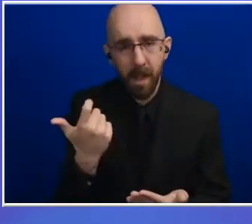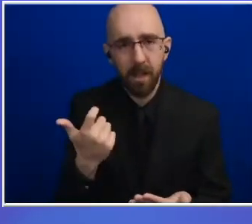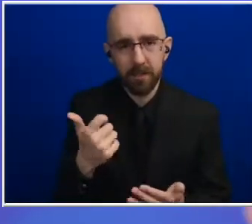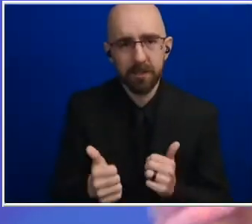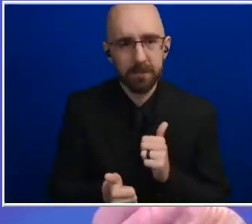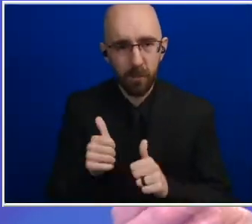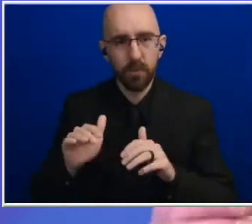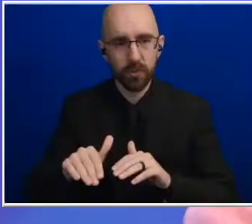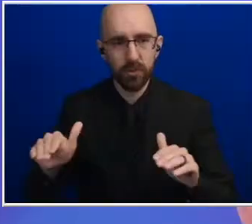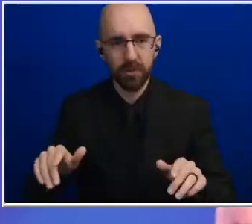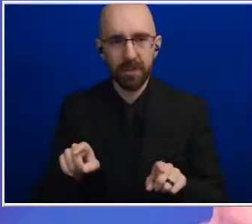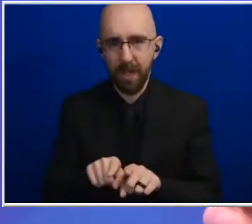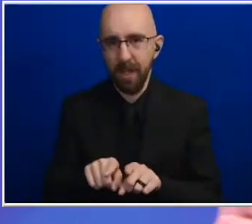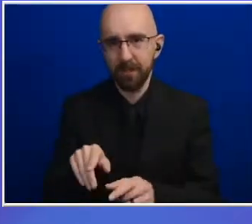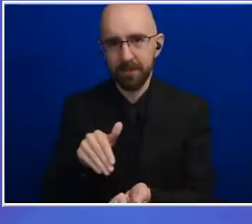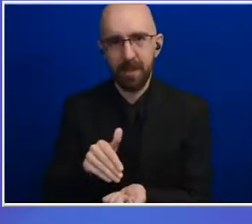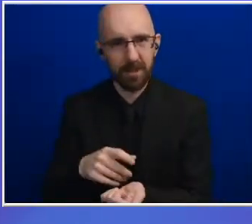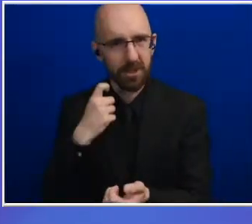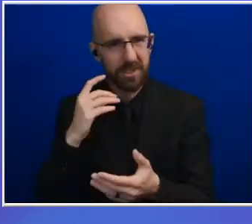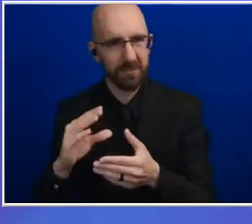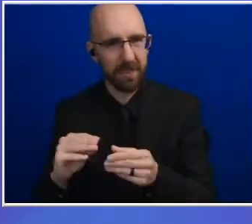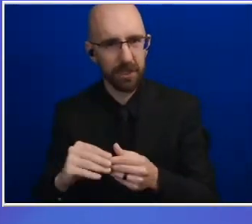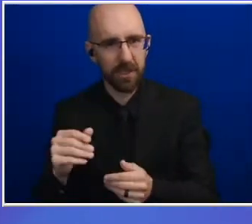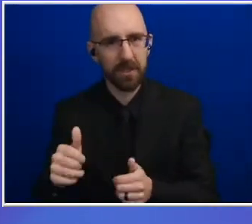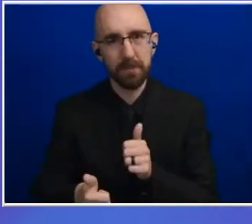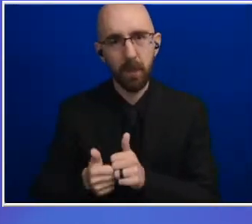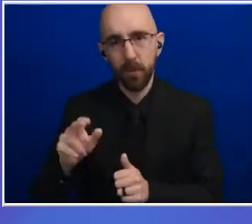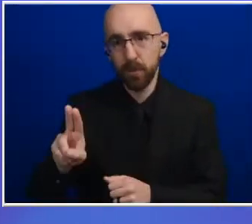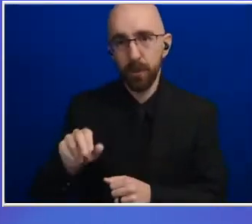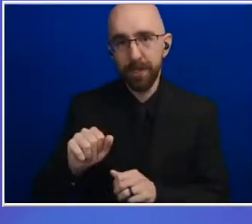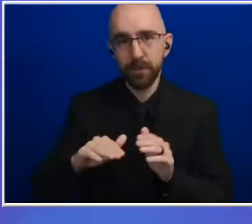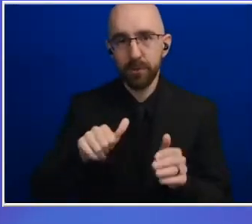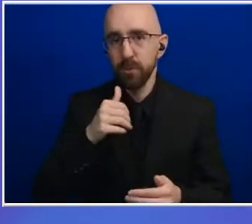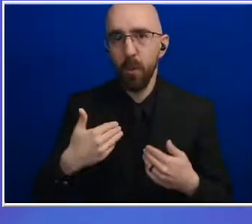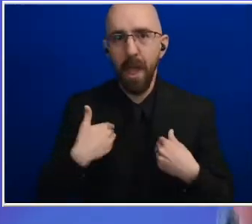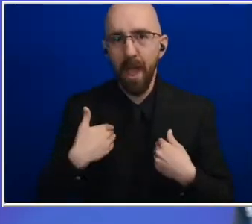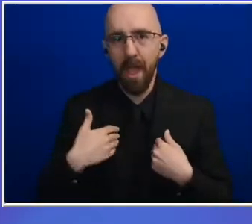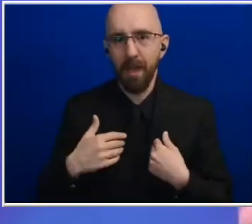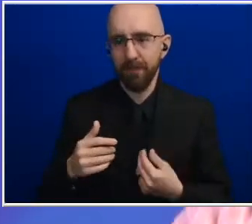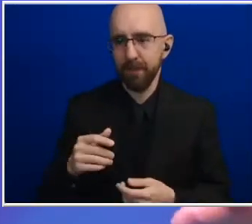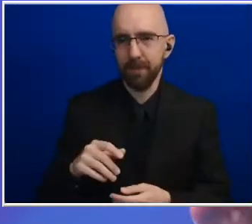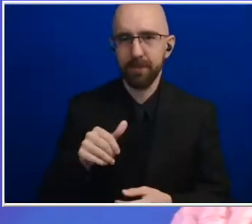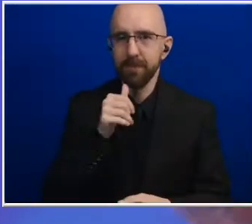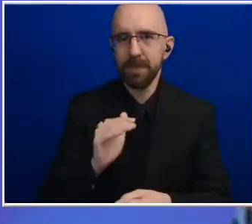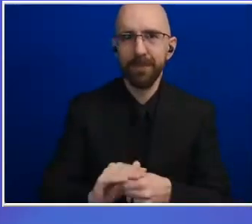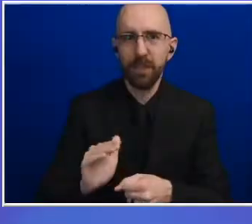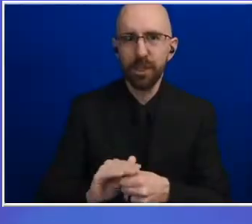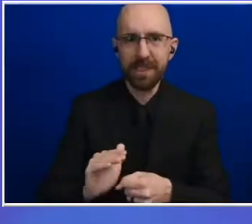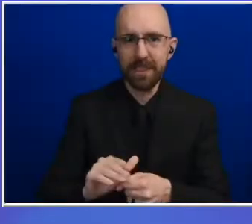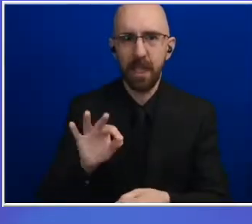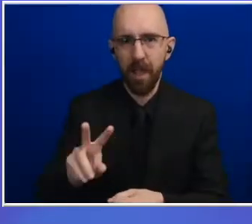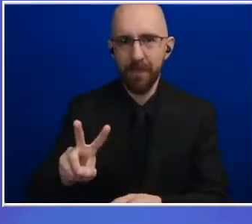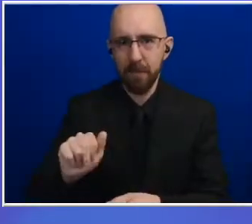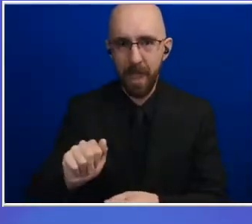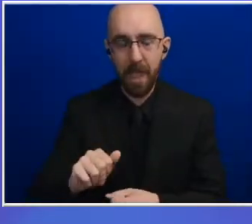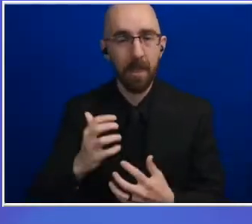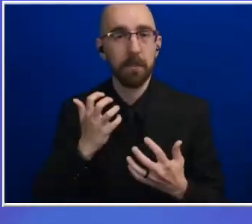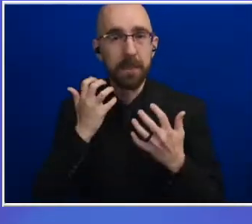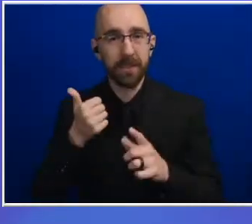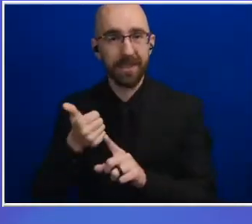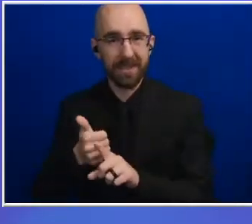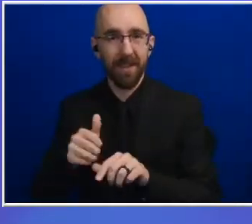Dr. Poland said, in the United States do not have a deficiency of vitamin A. Measles itself can sometimes cause a